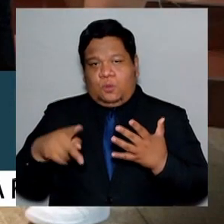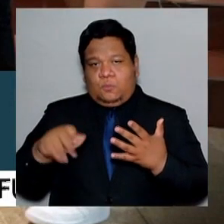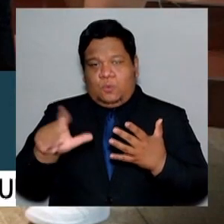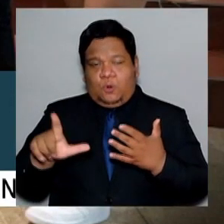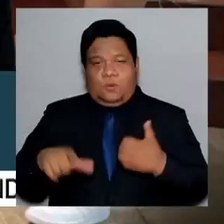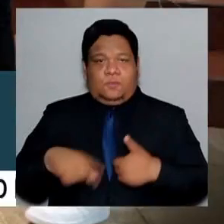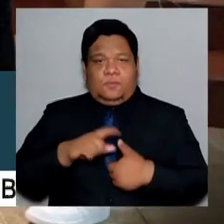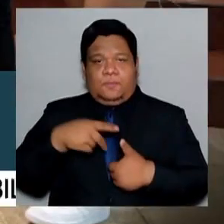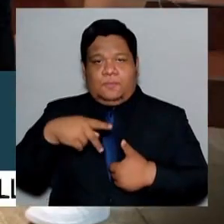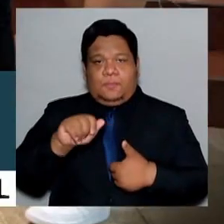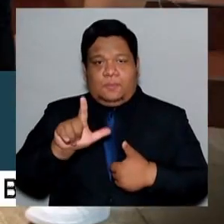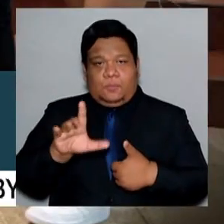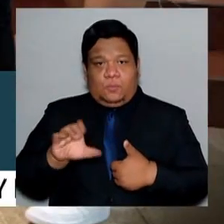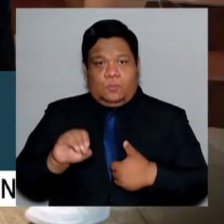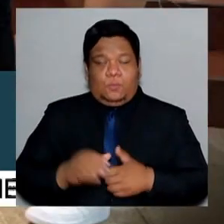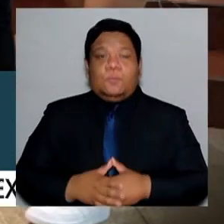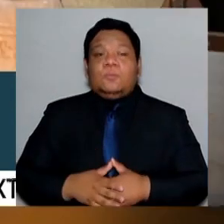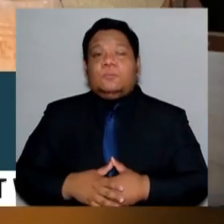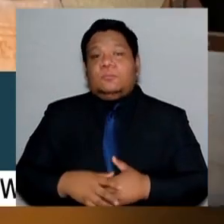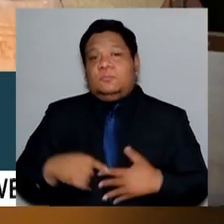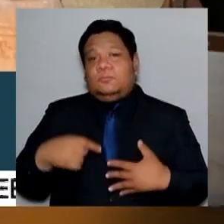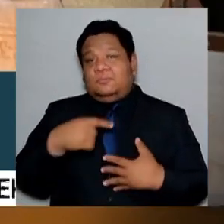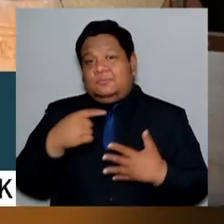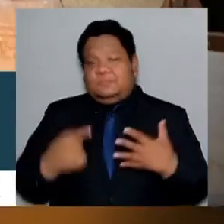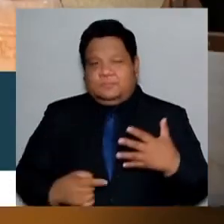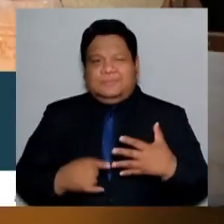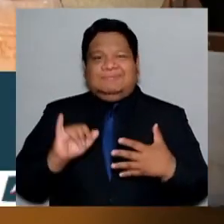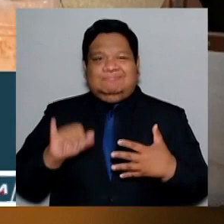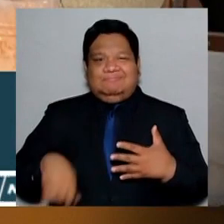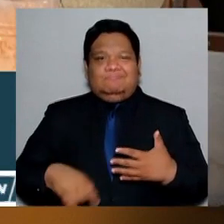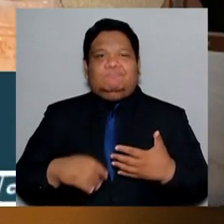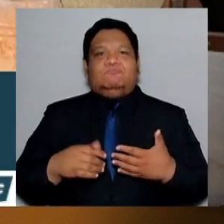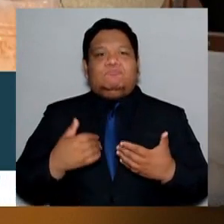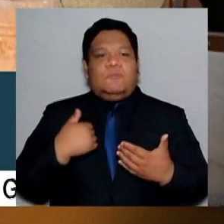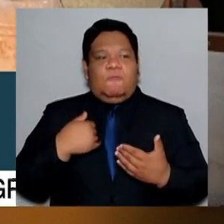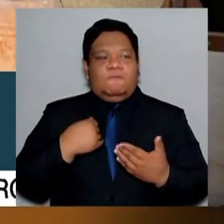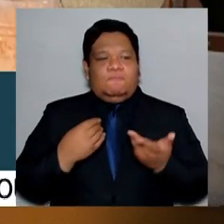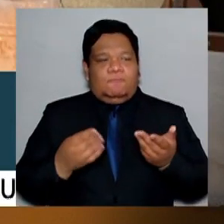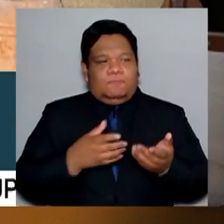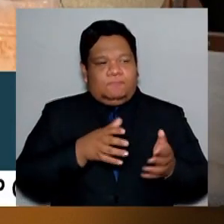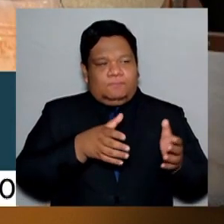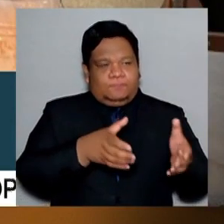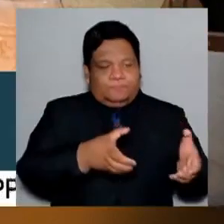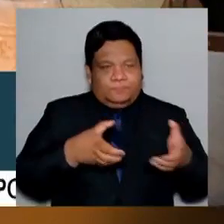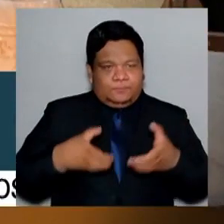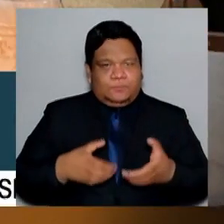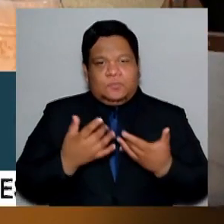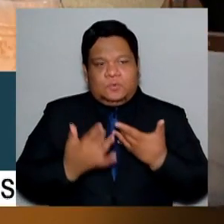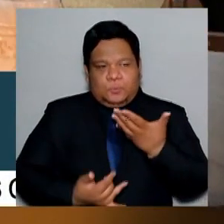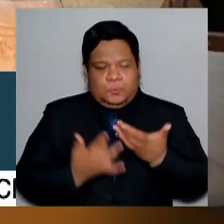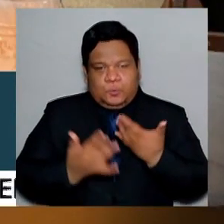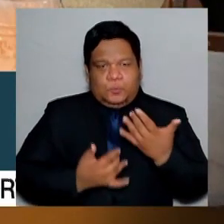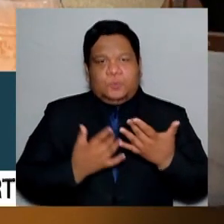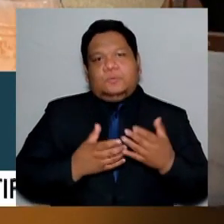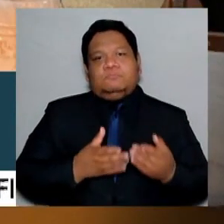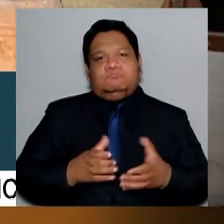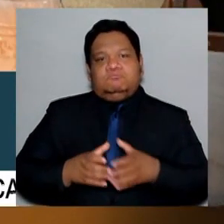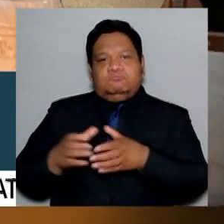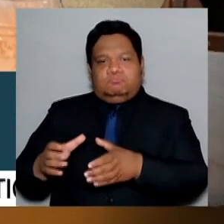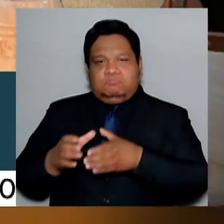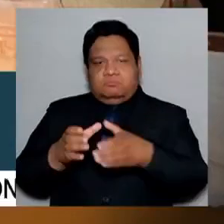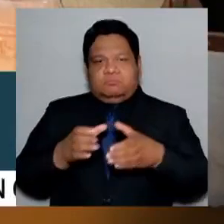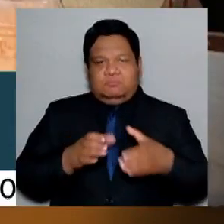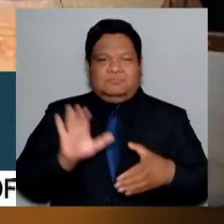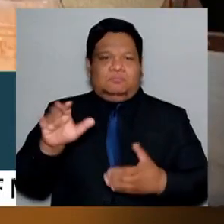victims belong to the 12th batch of exhumations and cremation under Program Paghilom. Father Flavi also said all victims of the